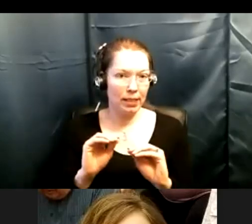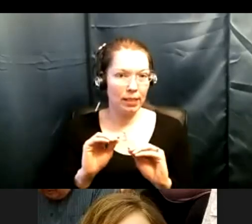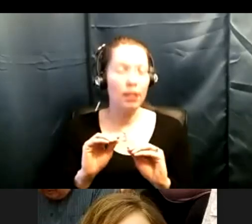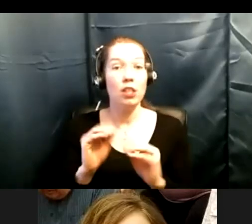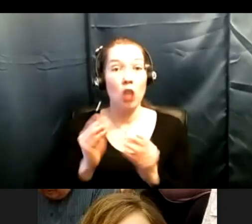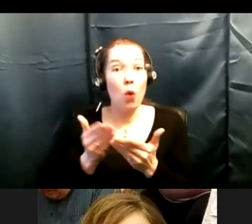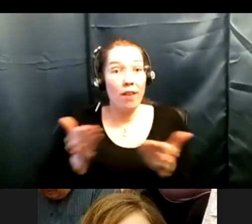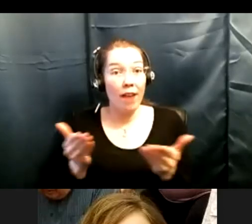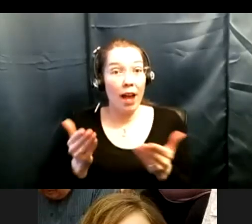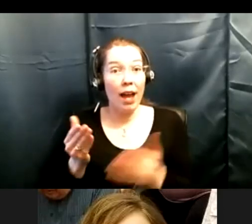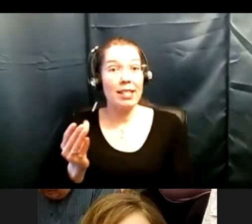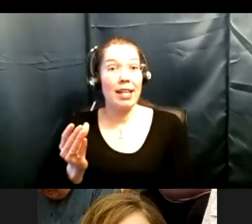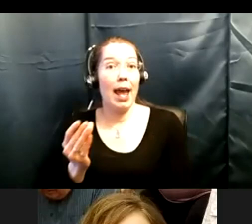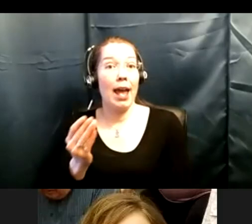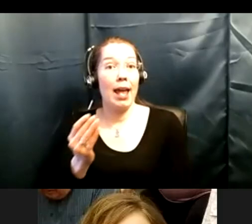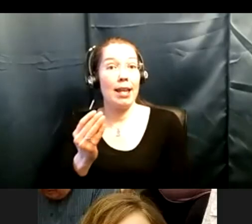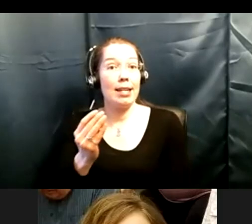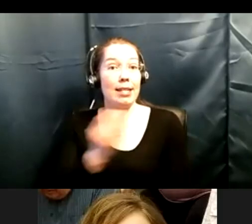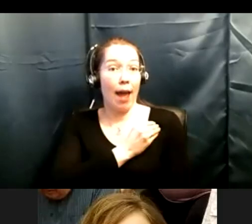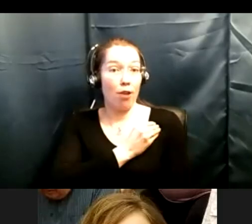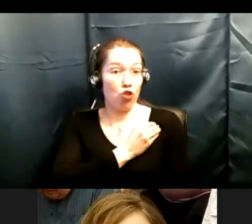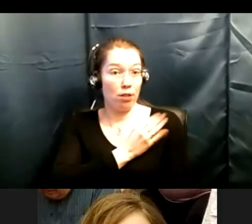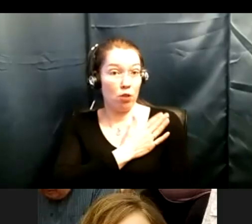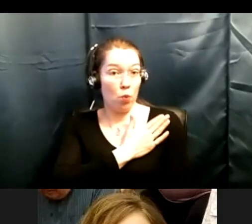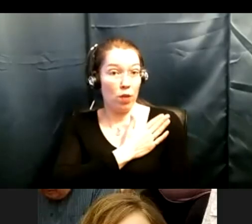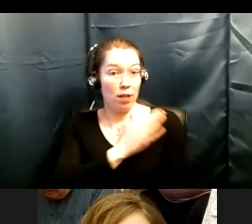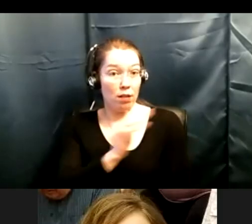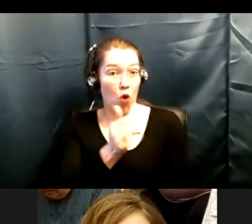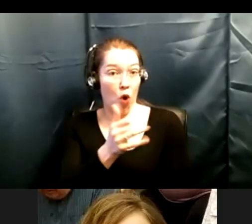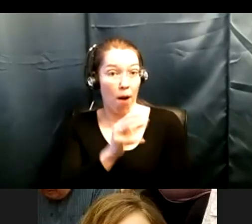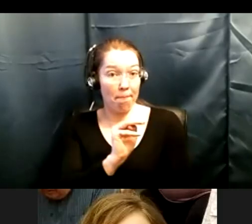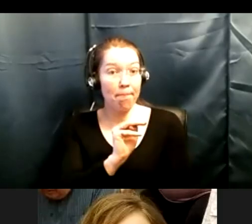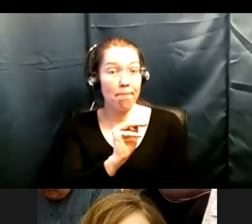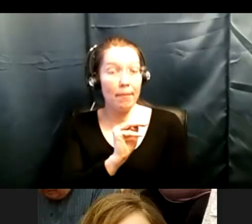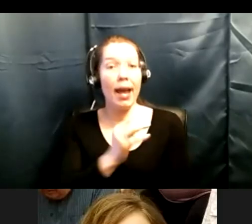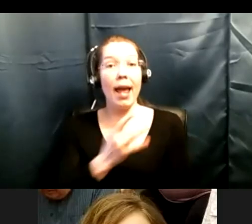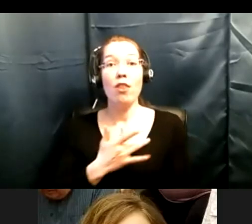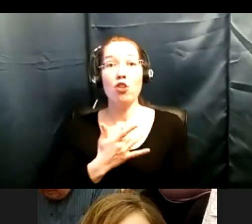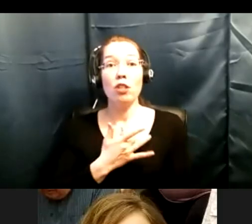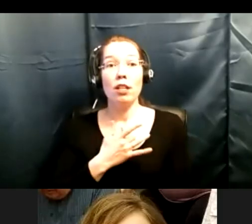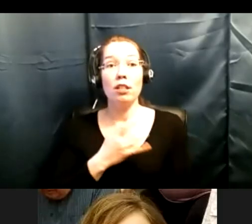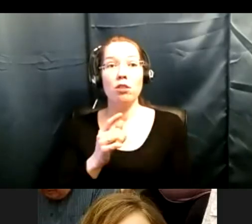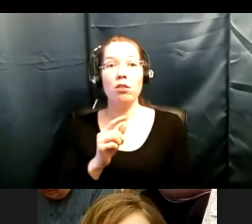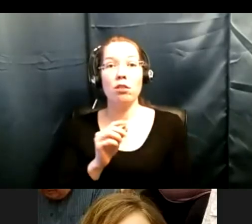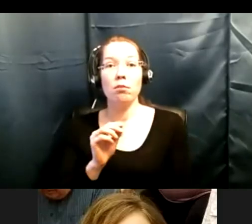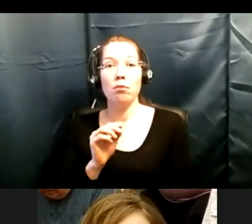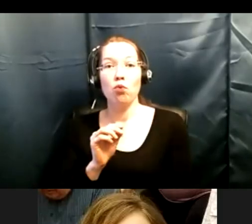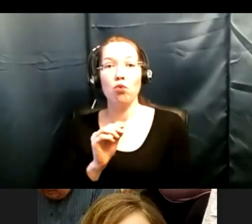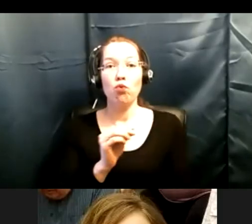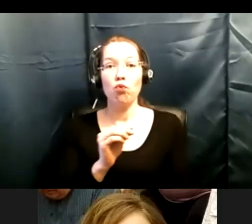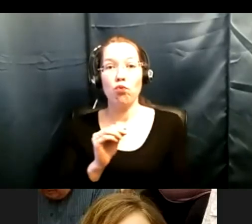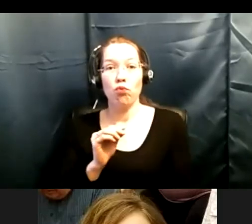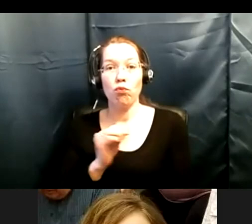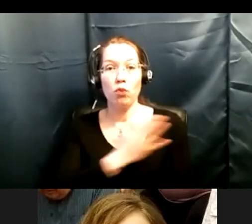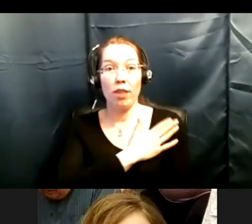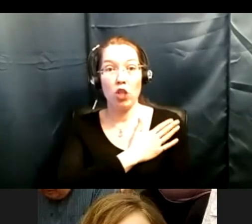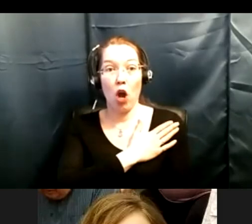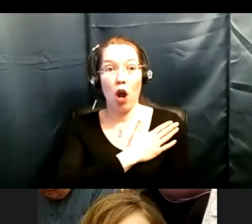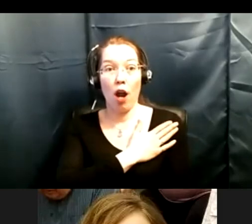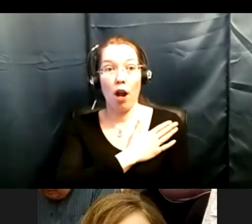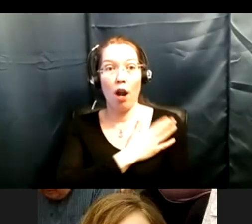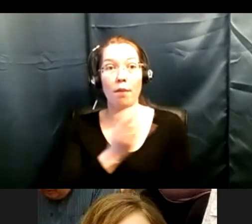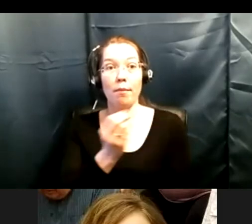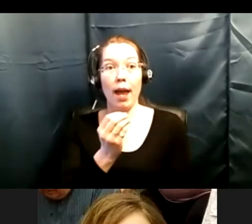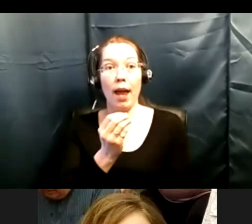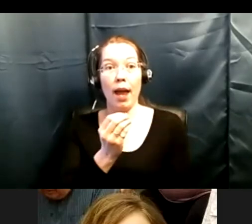device attaches to William's arm, and there's sensors where he can make just slight motions with his arm. And then